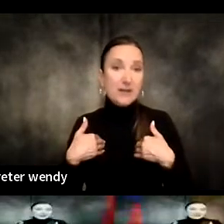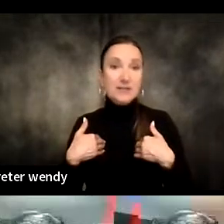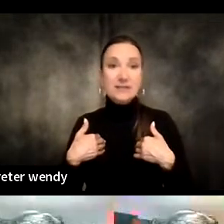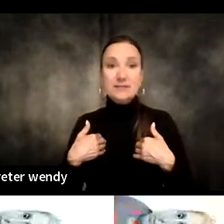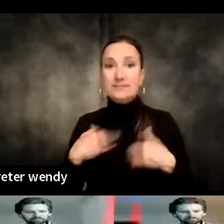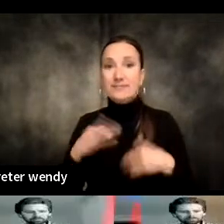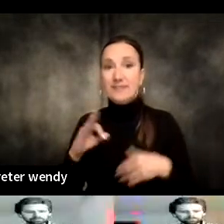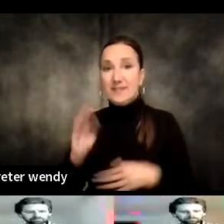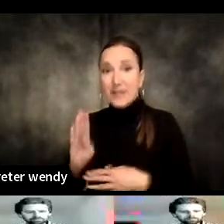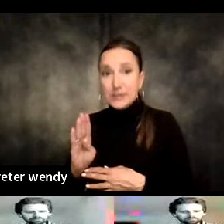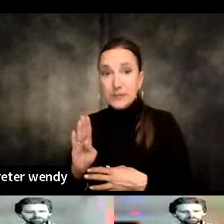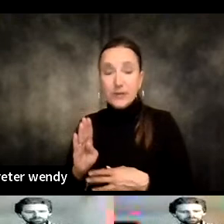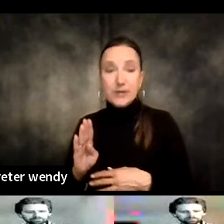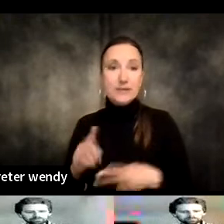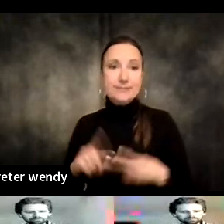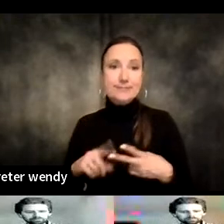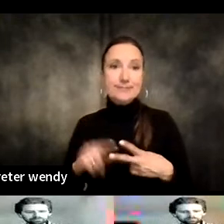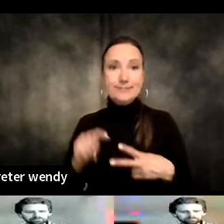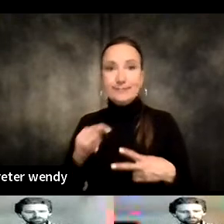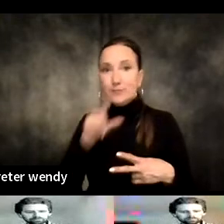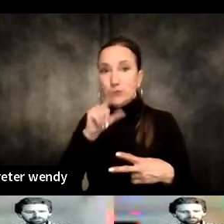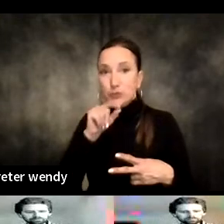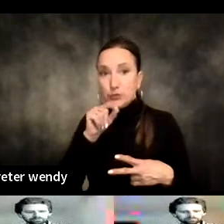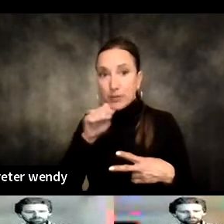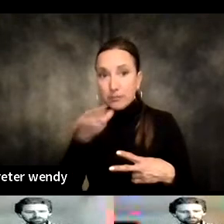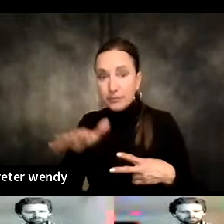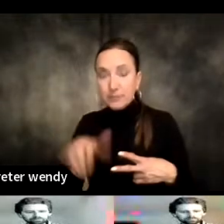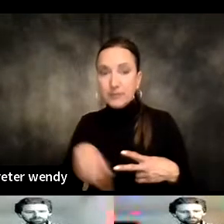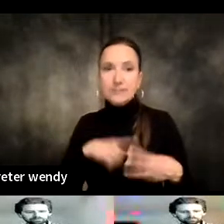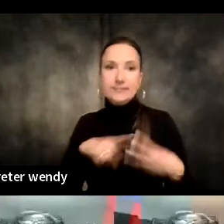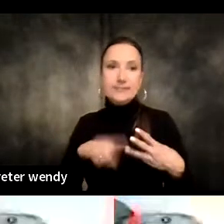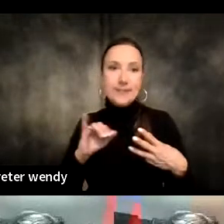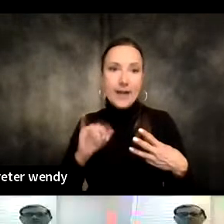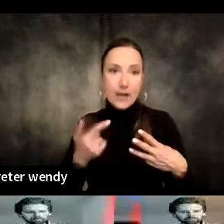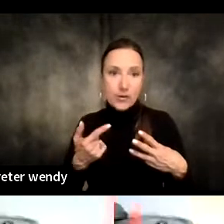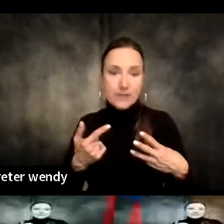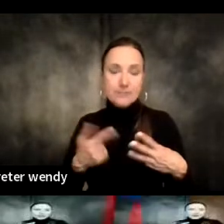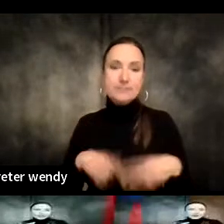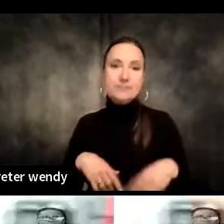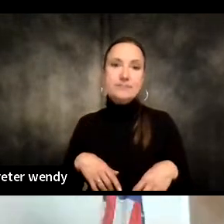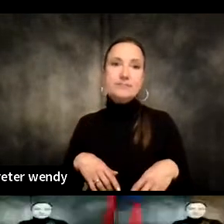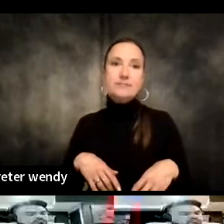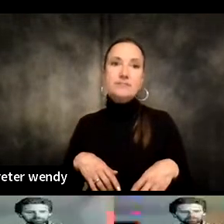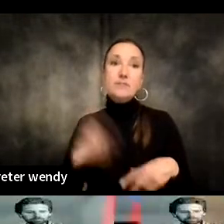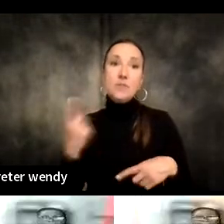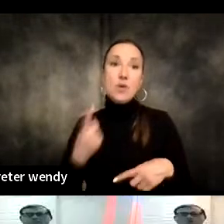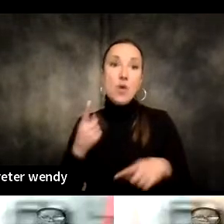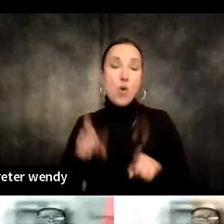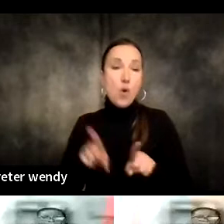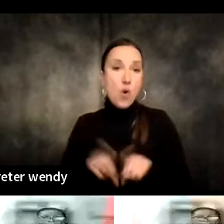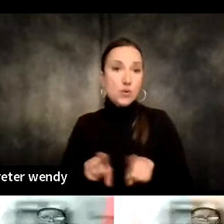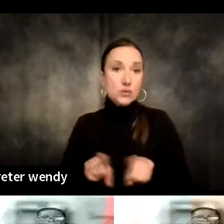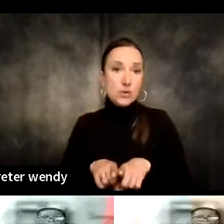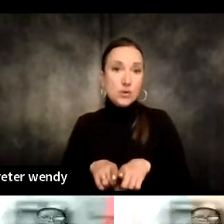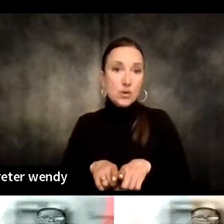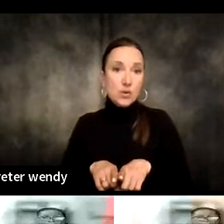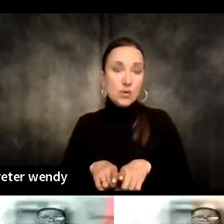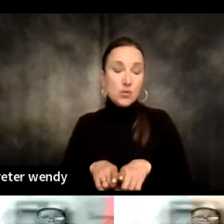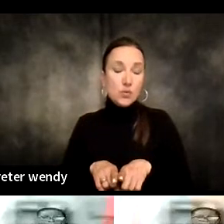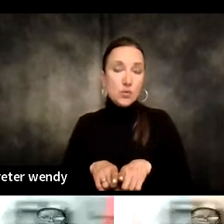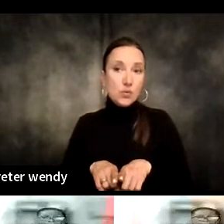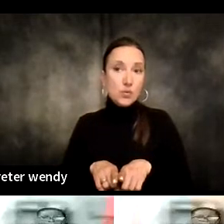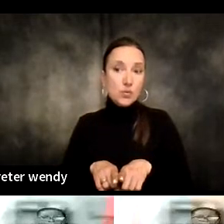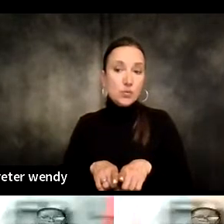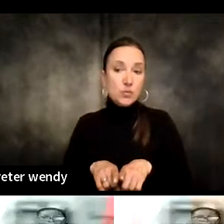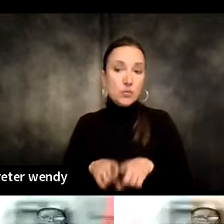Facebook, Twitter, Instagram. And we also, we are,